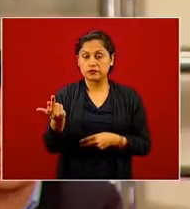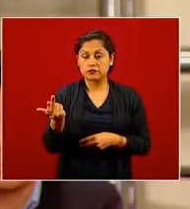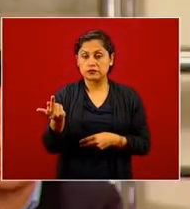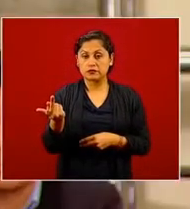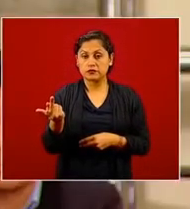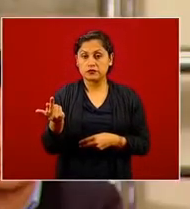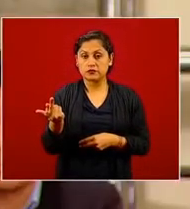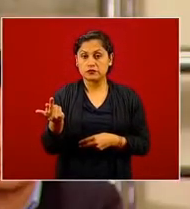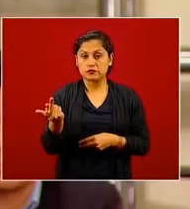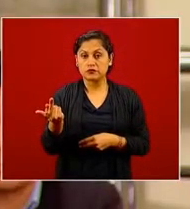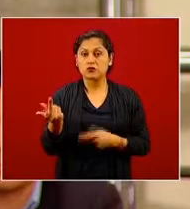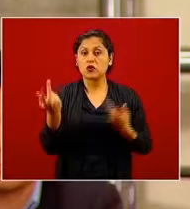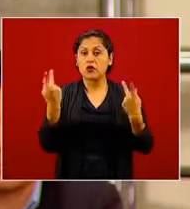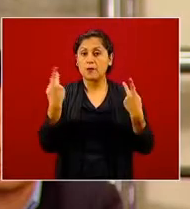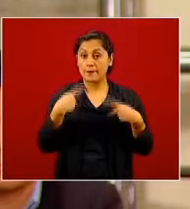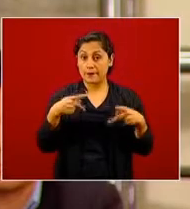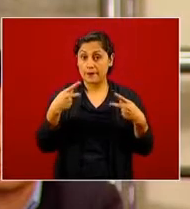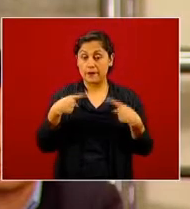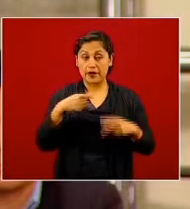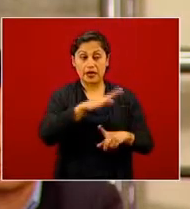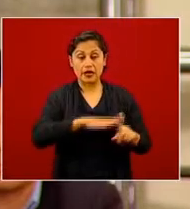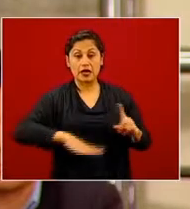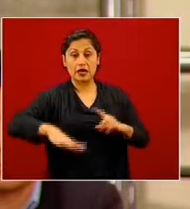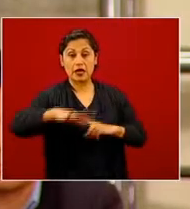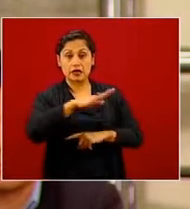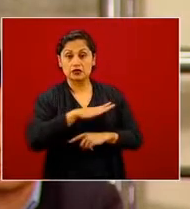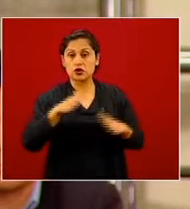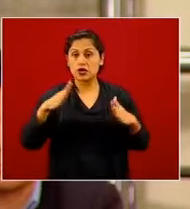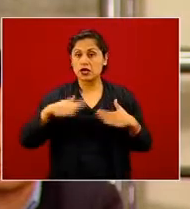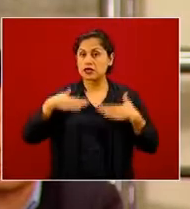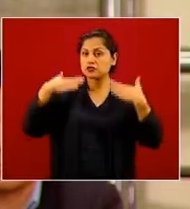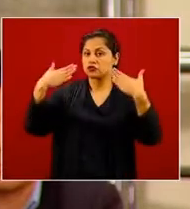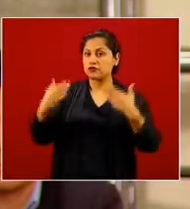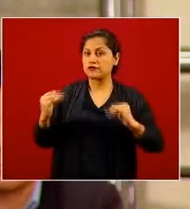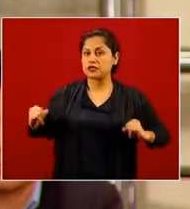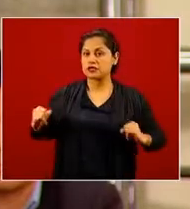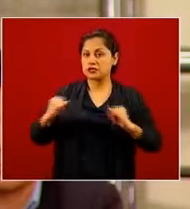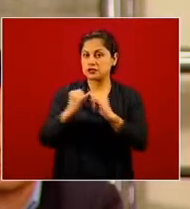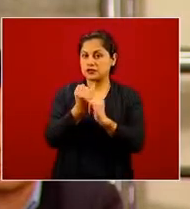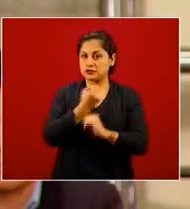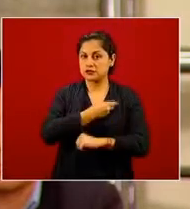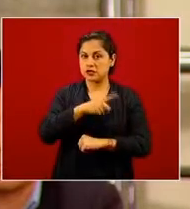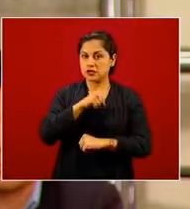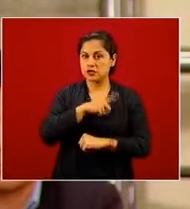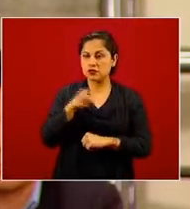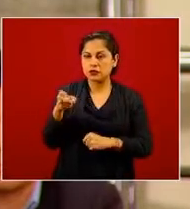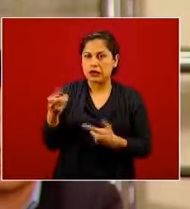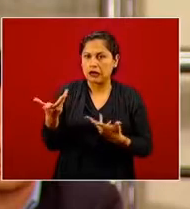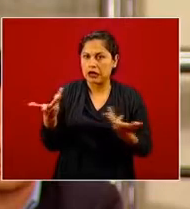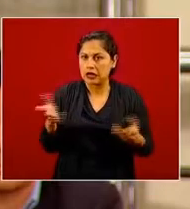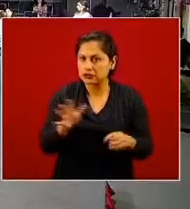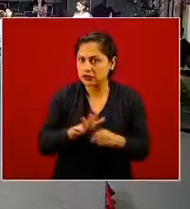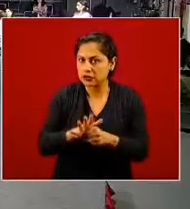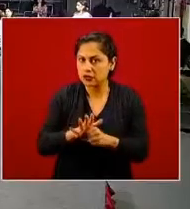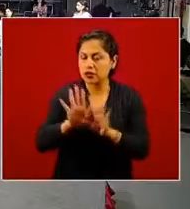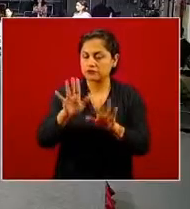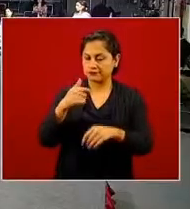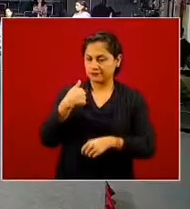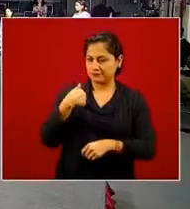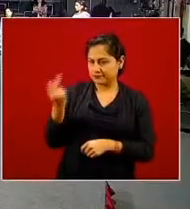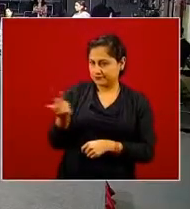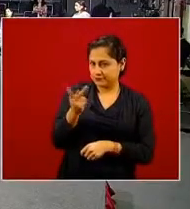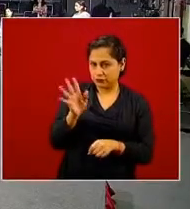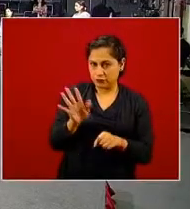what to do so that the people, the population continues to trust the health